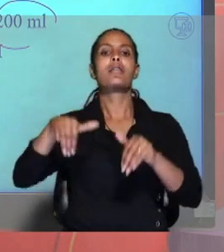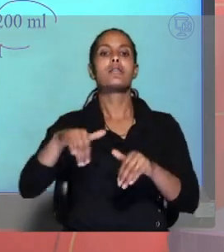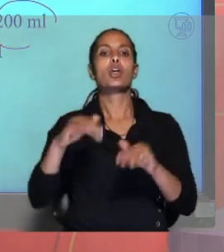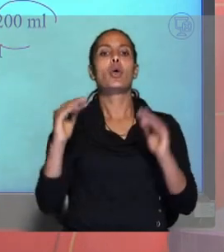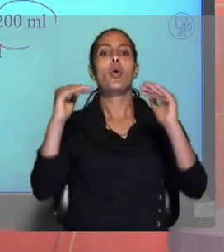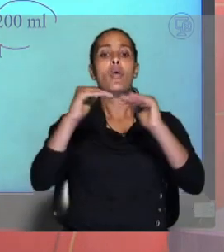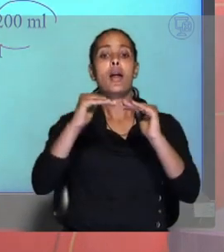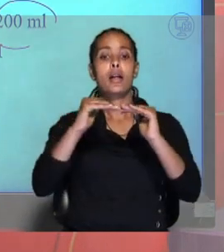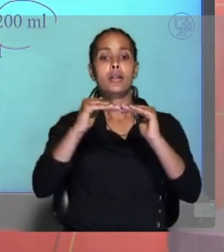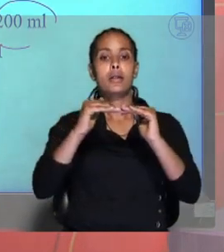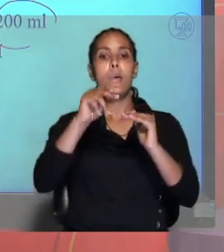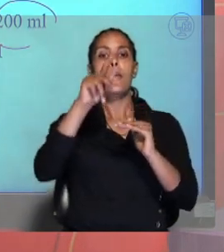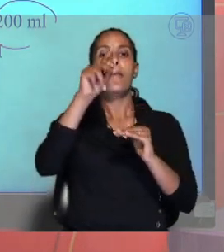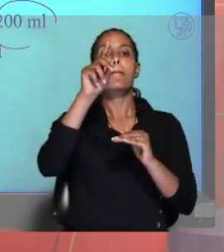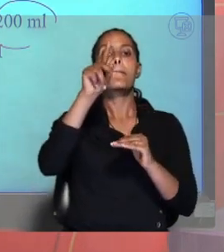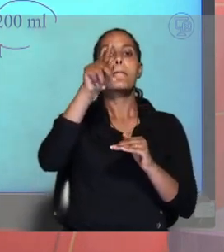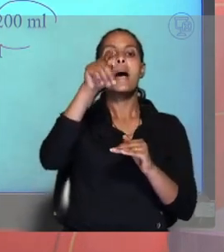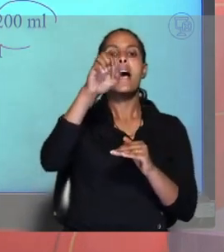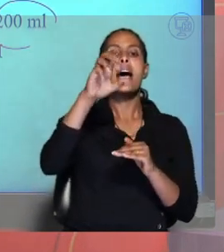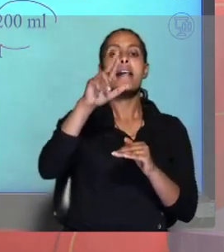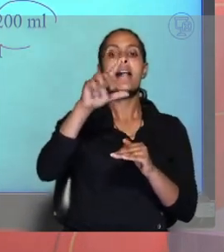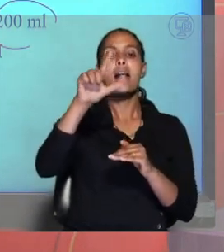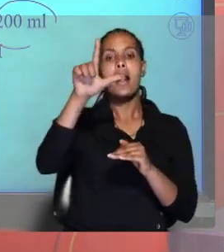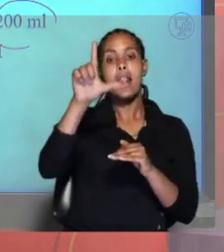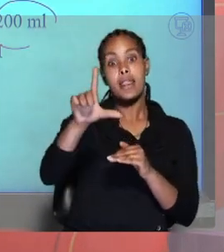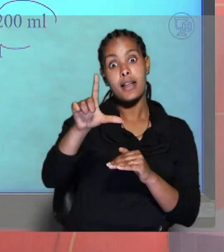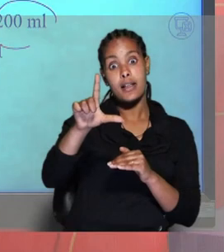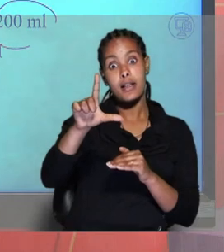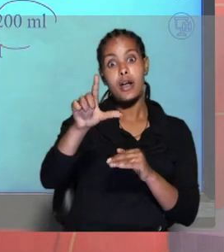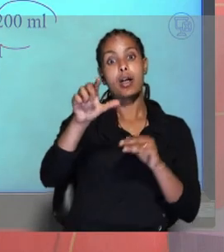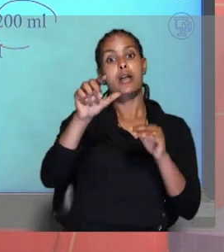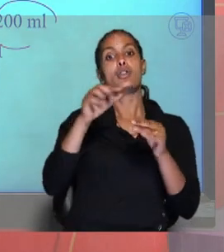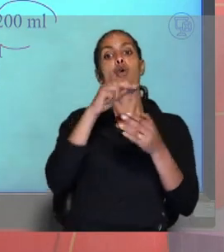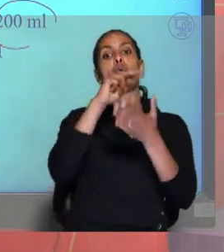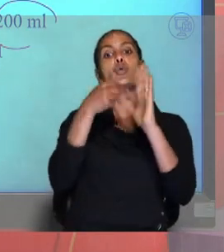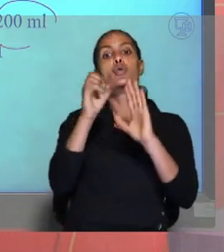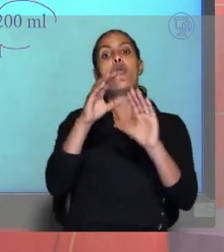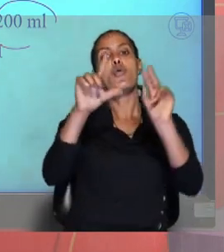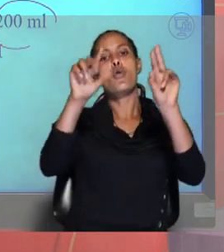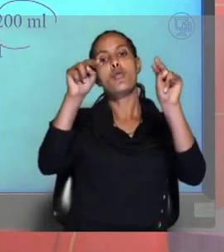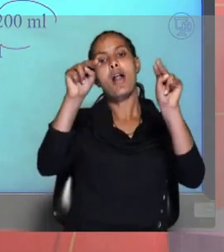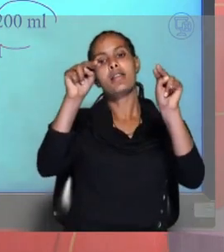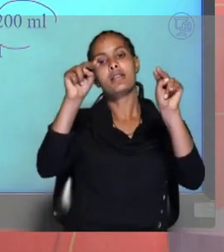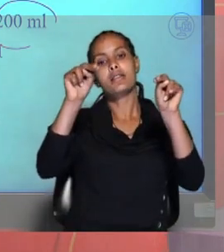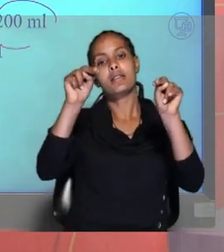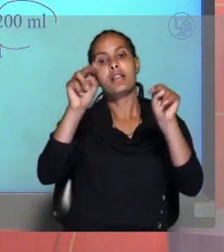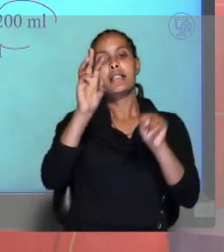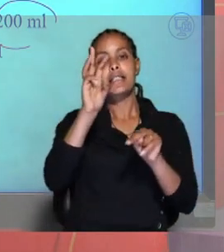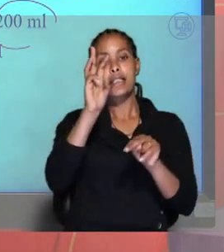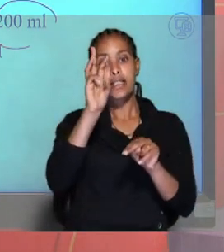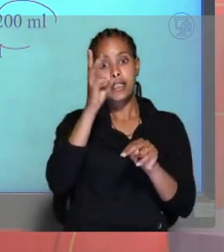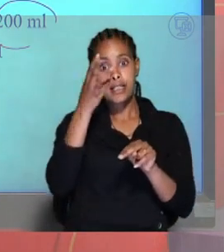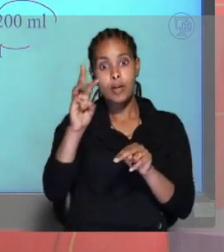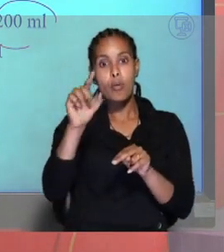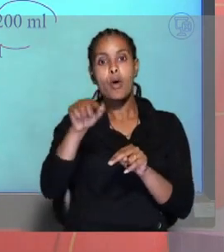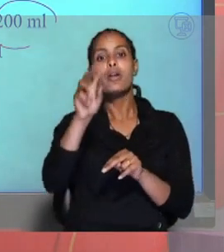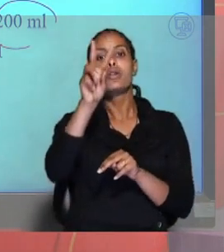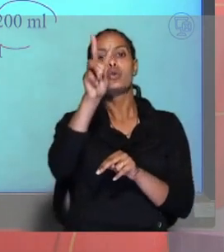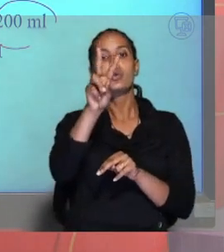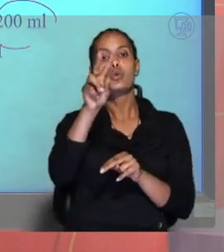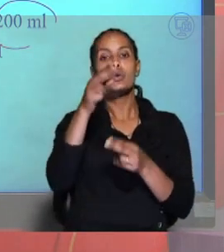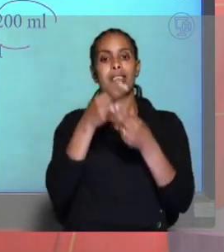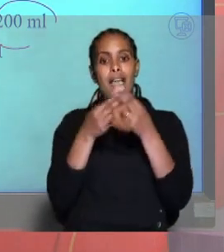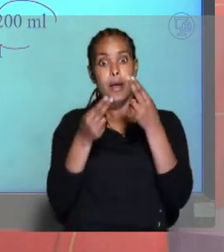with equivalent per liter, which is the unit of normality. Therefore, 16.2